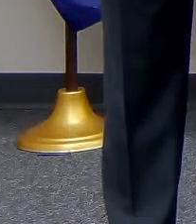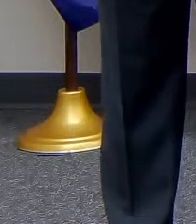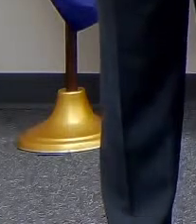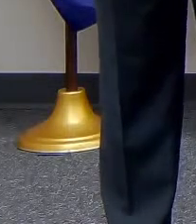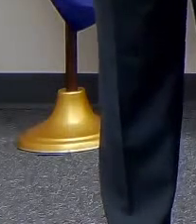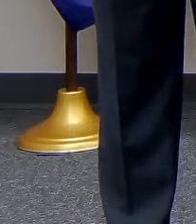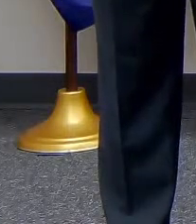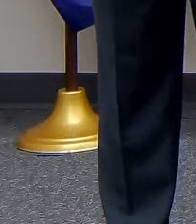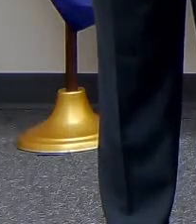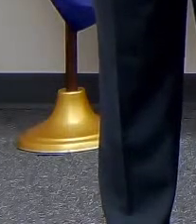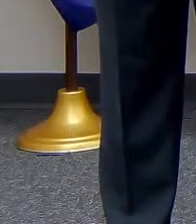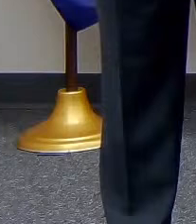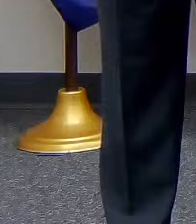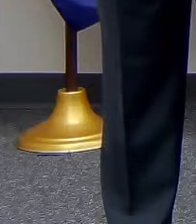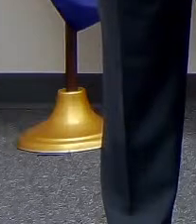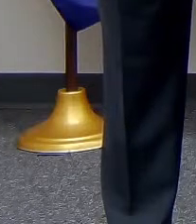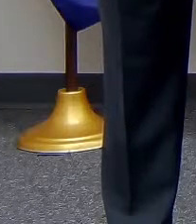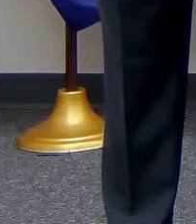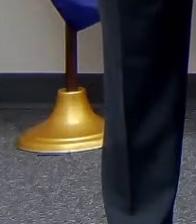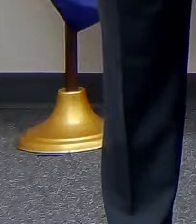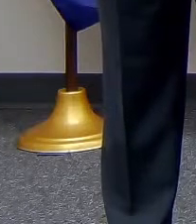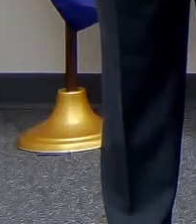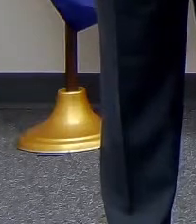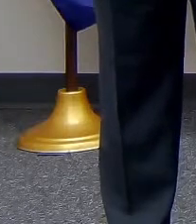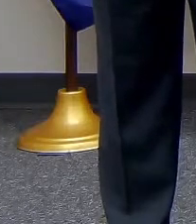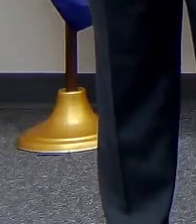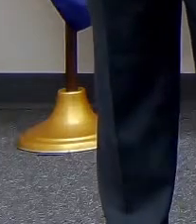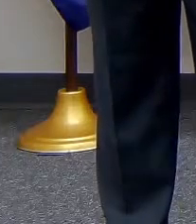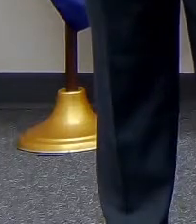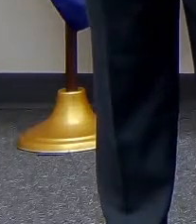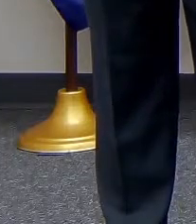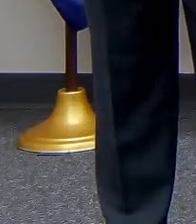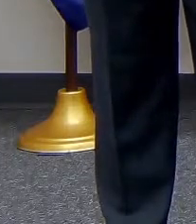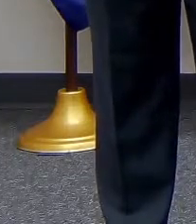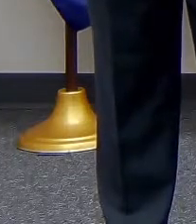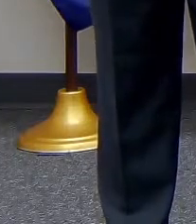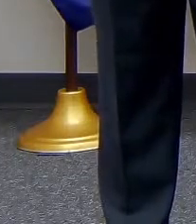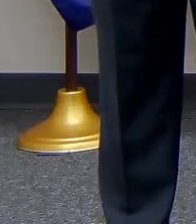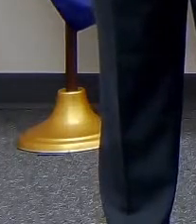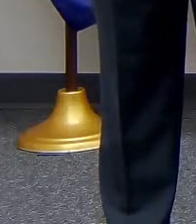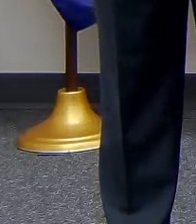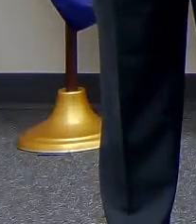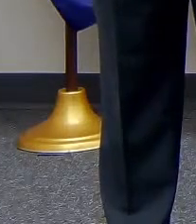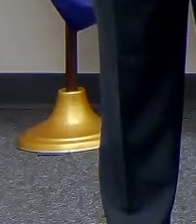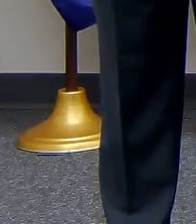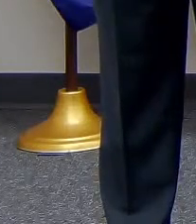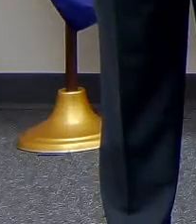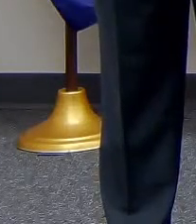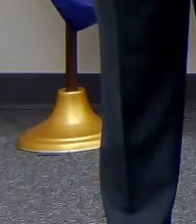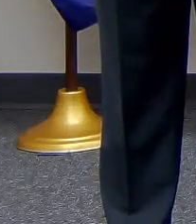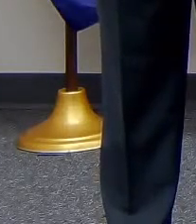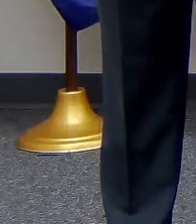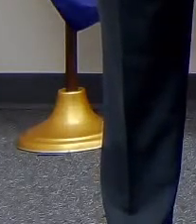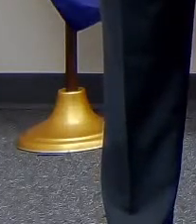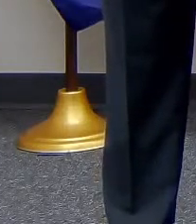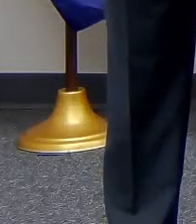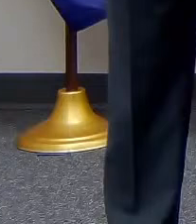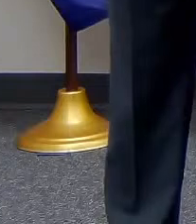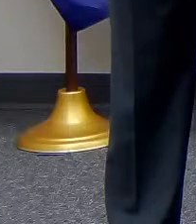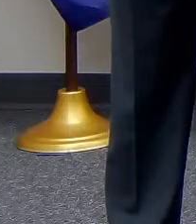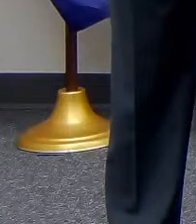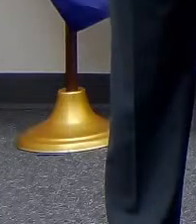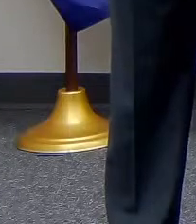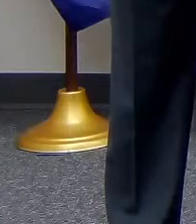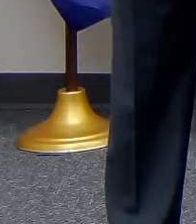of wearing a mask, avoiding crowds, and taking other actions to stay safe as we continue to battle a pandemic that